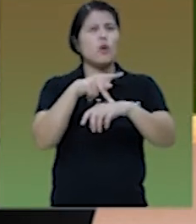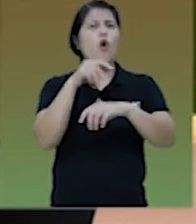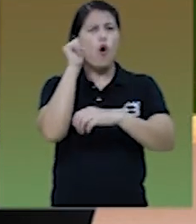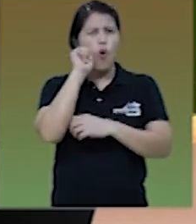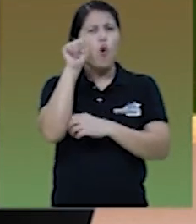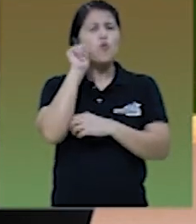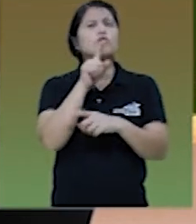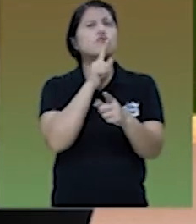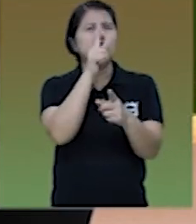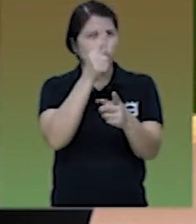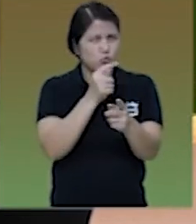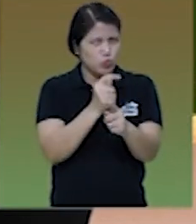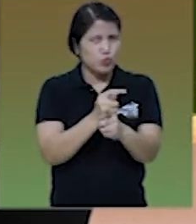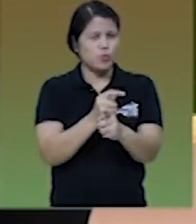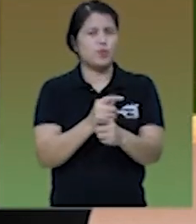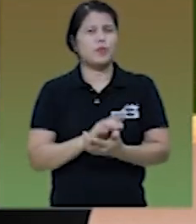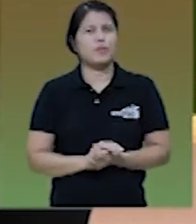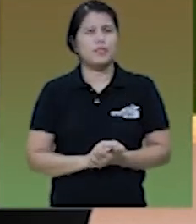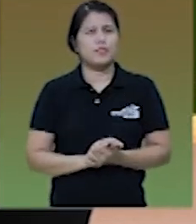always true.